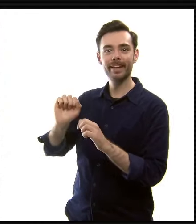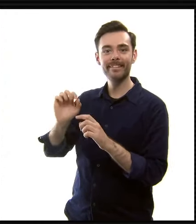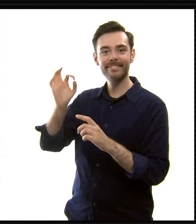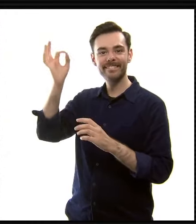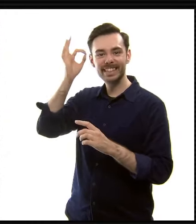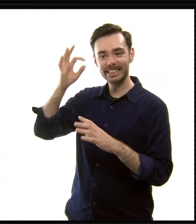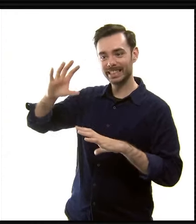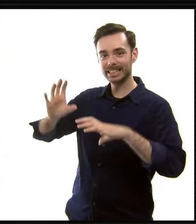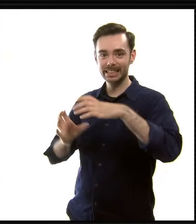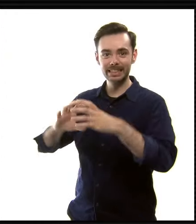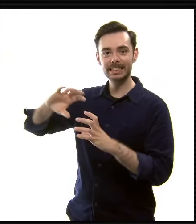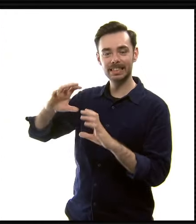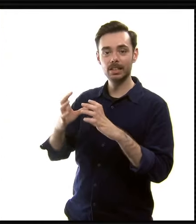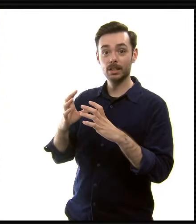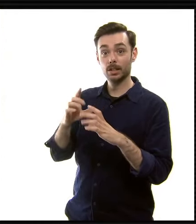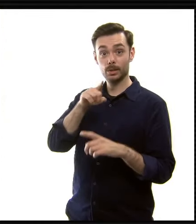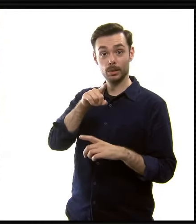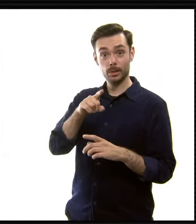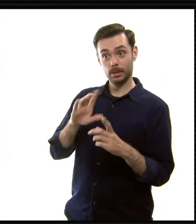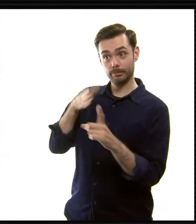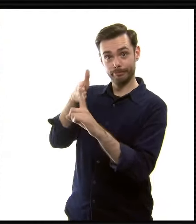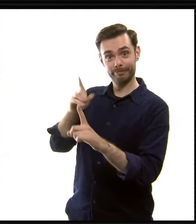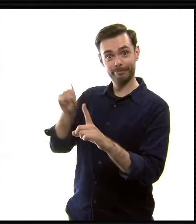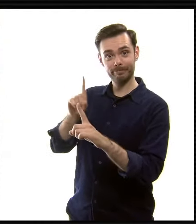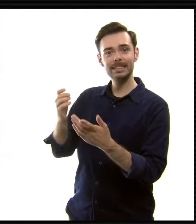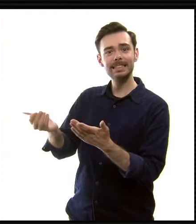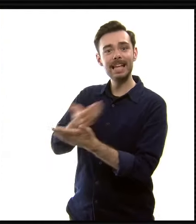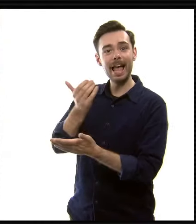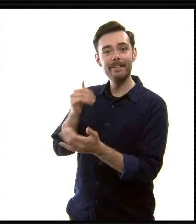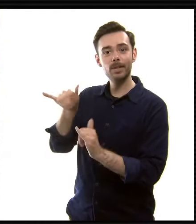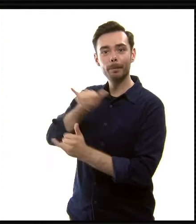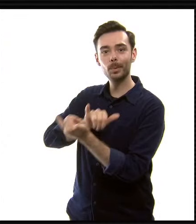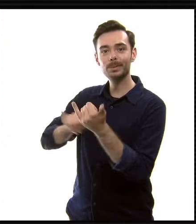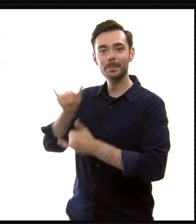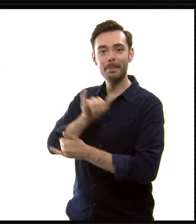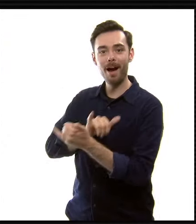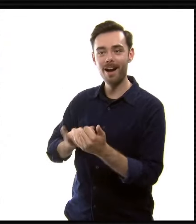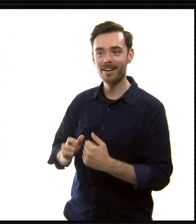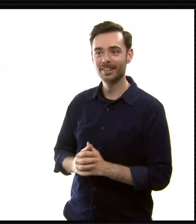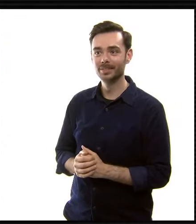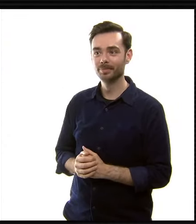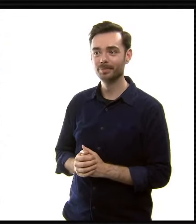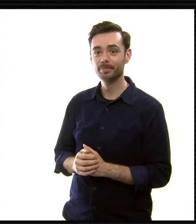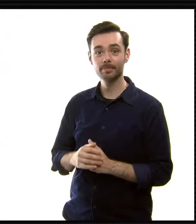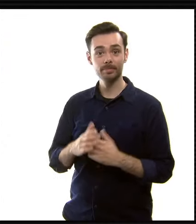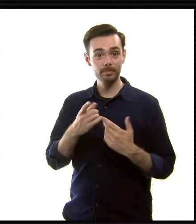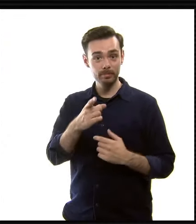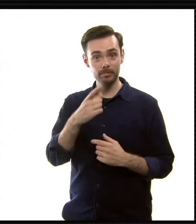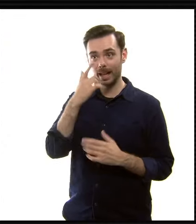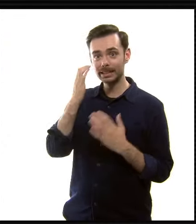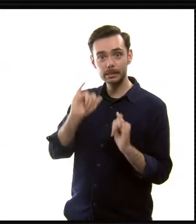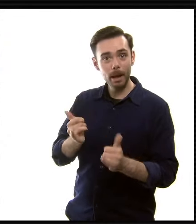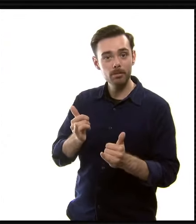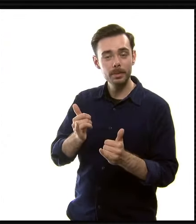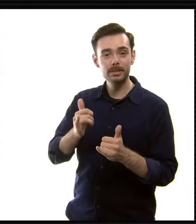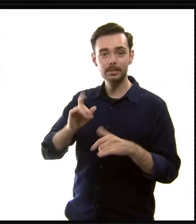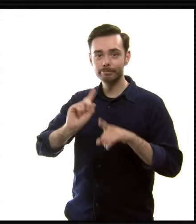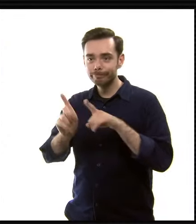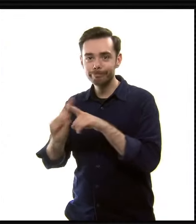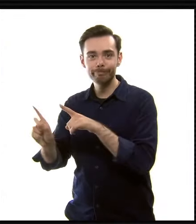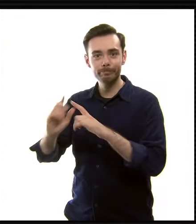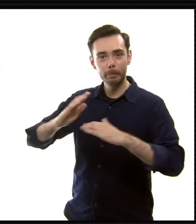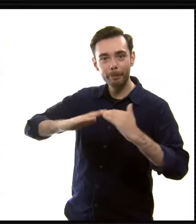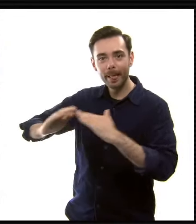these virtual dioramas include jungles, deserts, and cities where you can experiment and try out different builds. There could even be